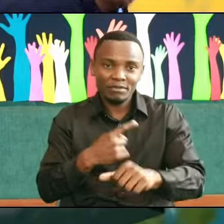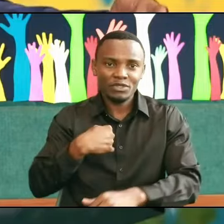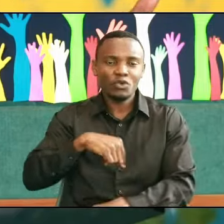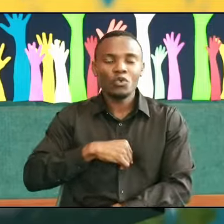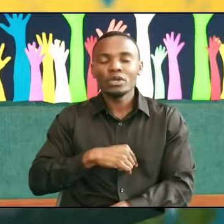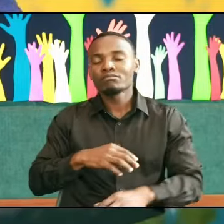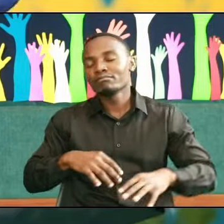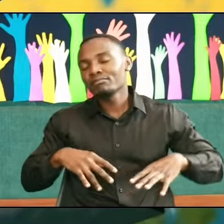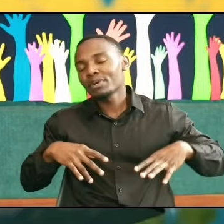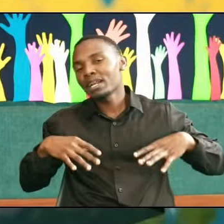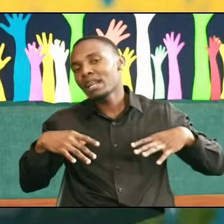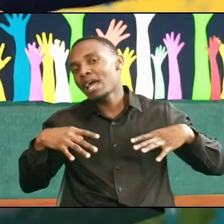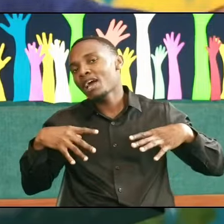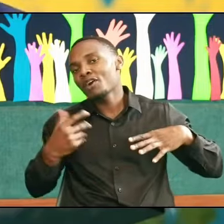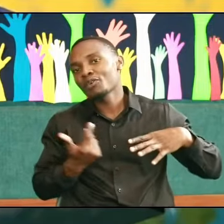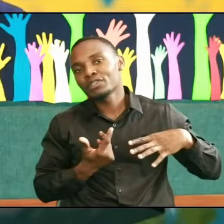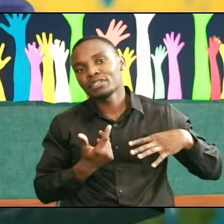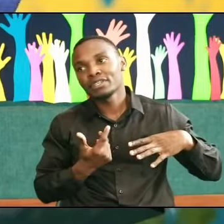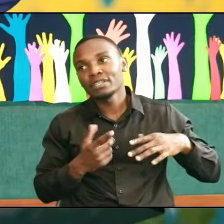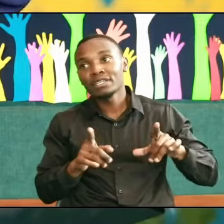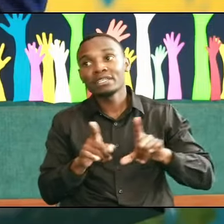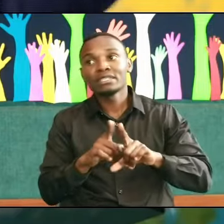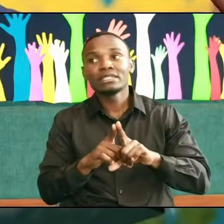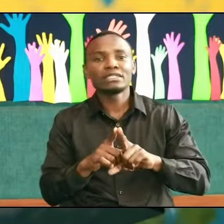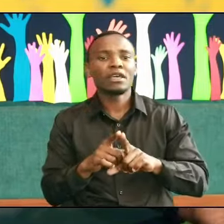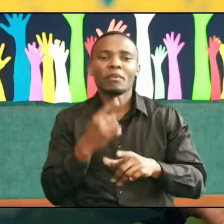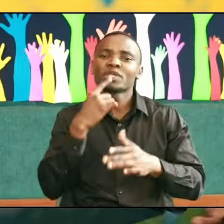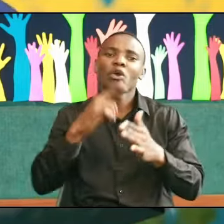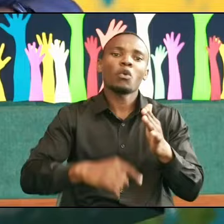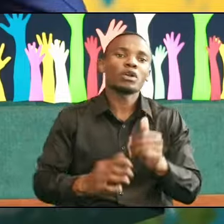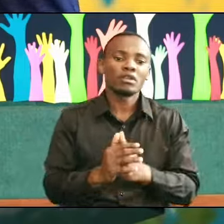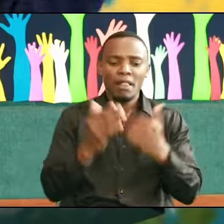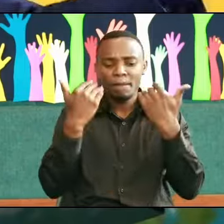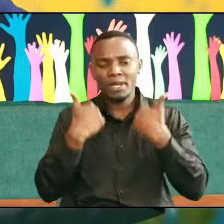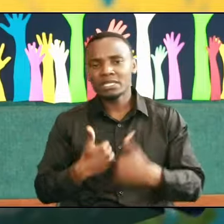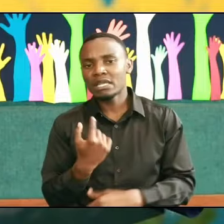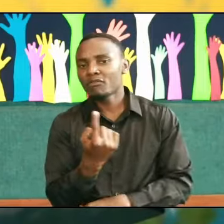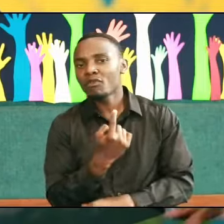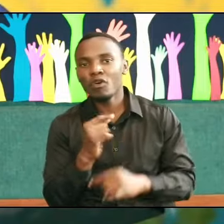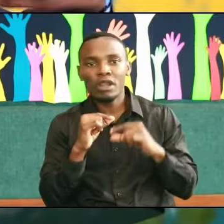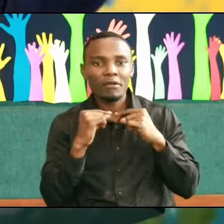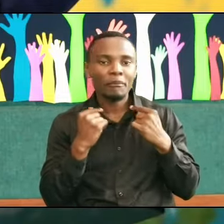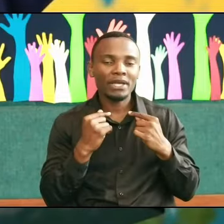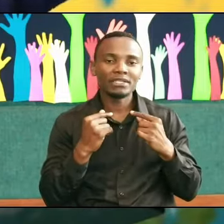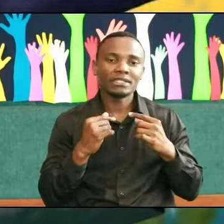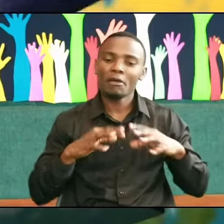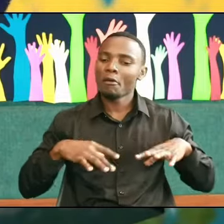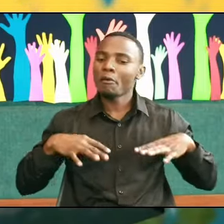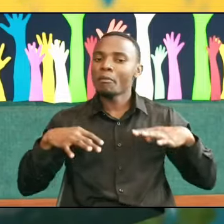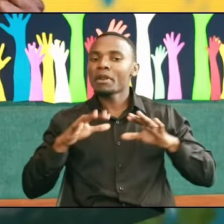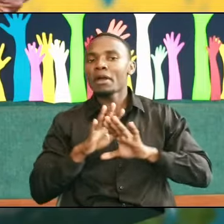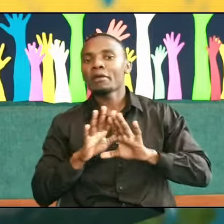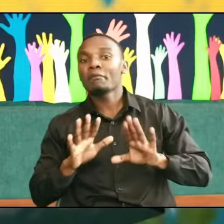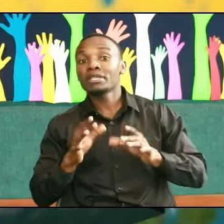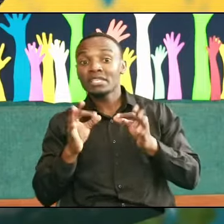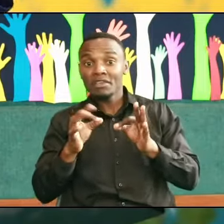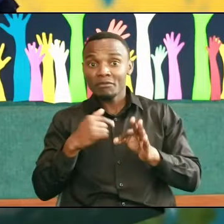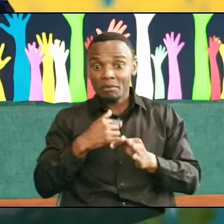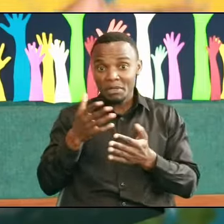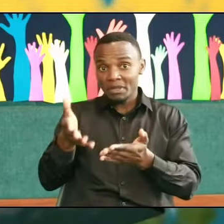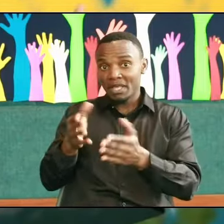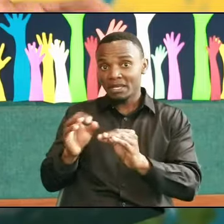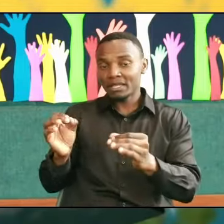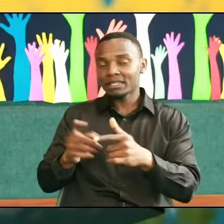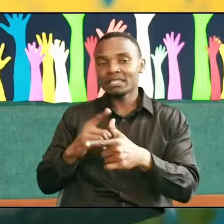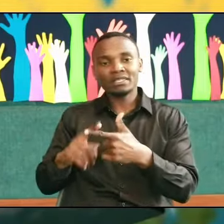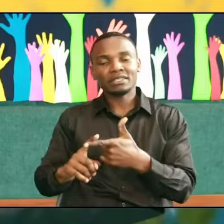so proud. I'm the only pastor here. I'm the only preacher here. I'm the only elder here. If I'm not there in the choir, they will